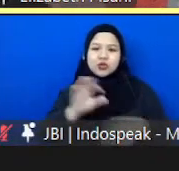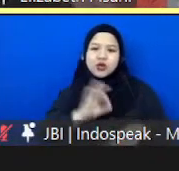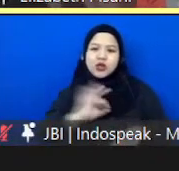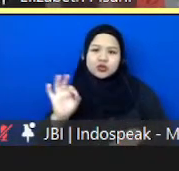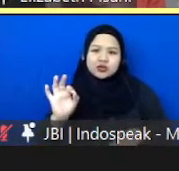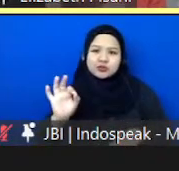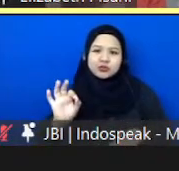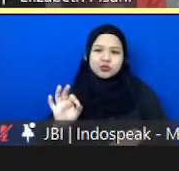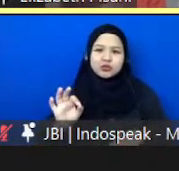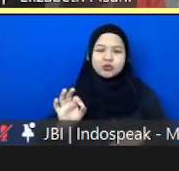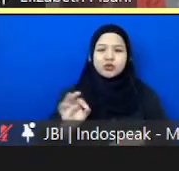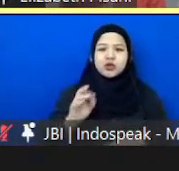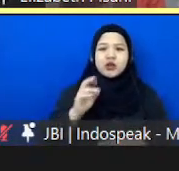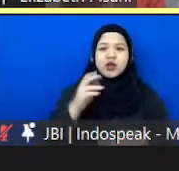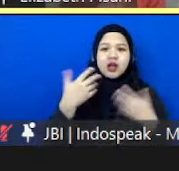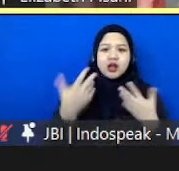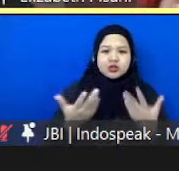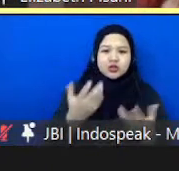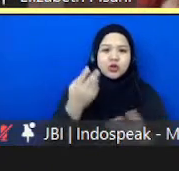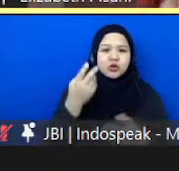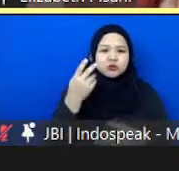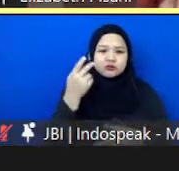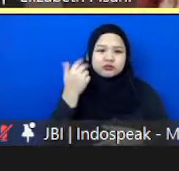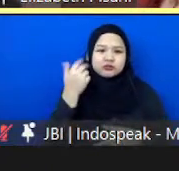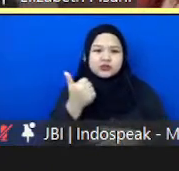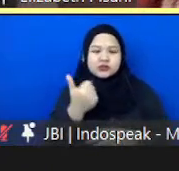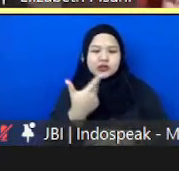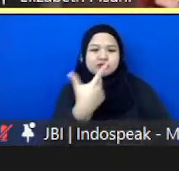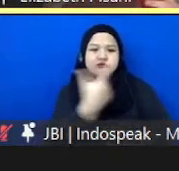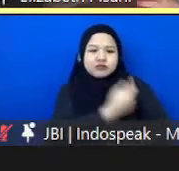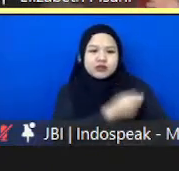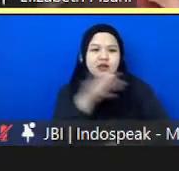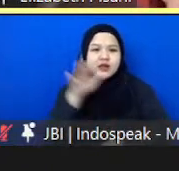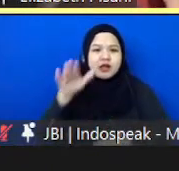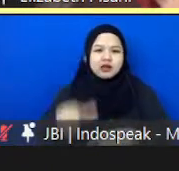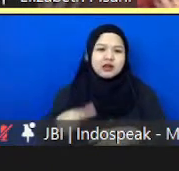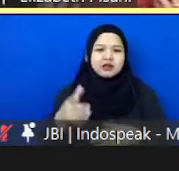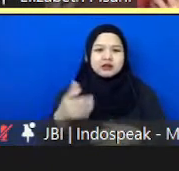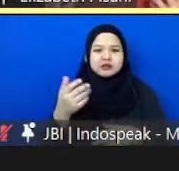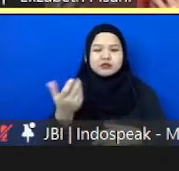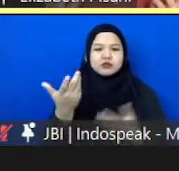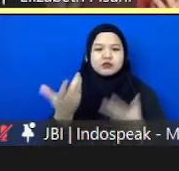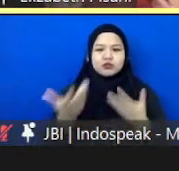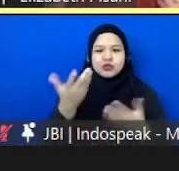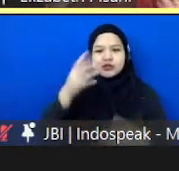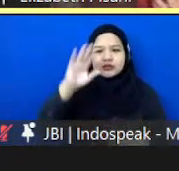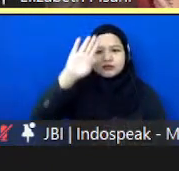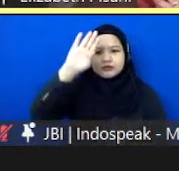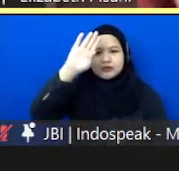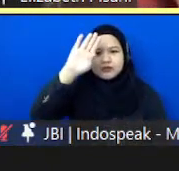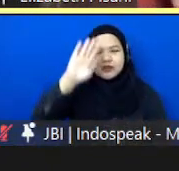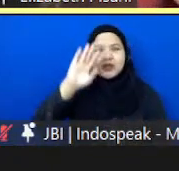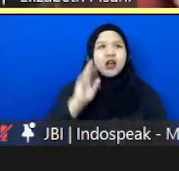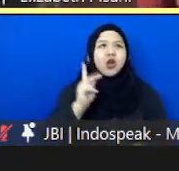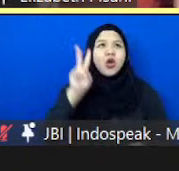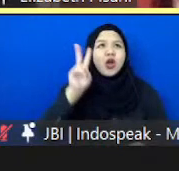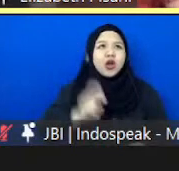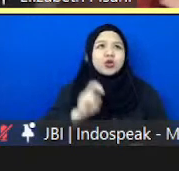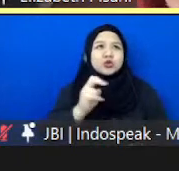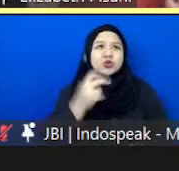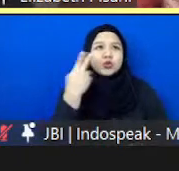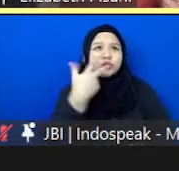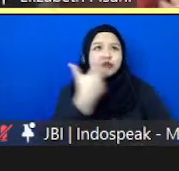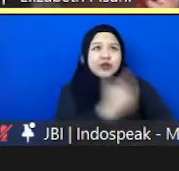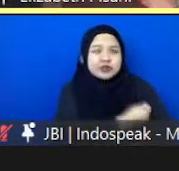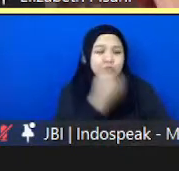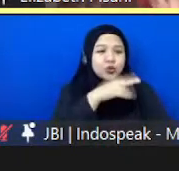vaccine and your kid won't have fever for 2 days. You choose. And patients are very often either,